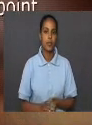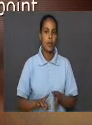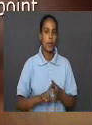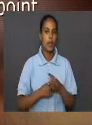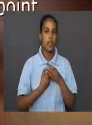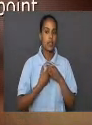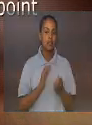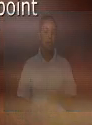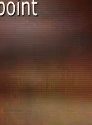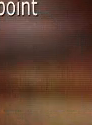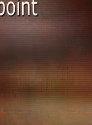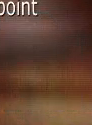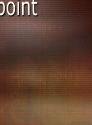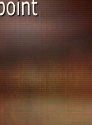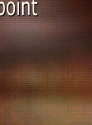Begin.